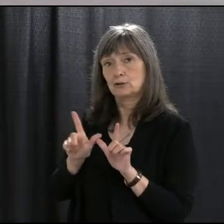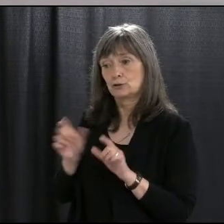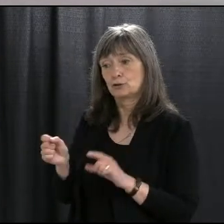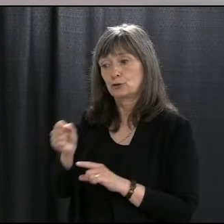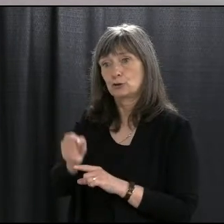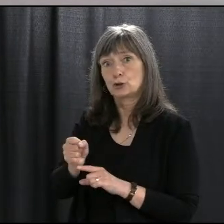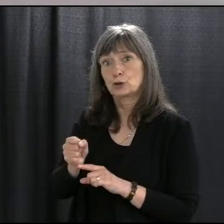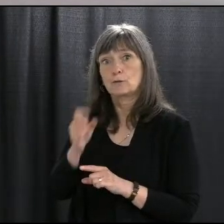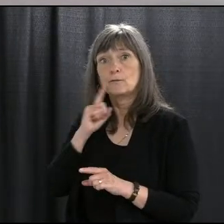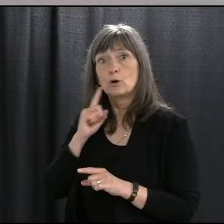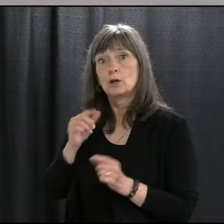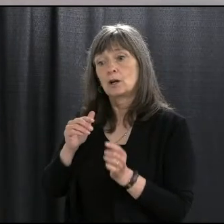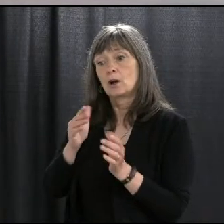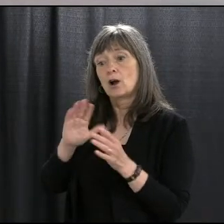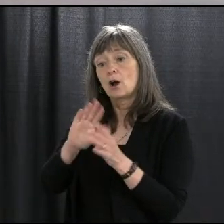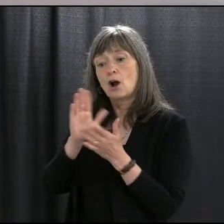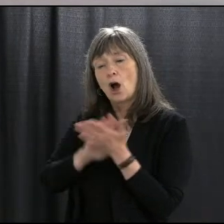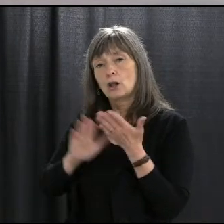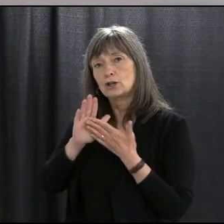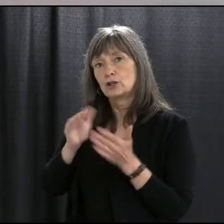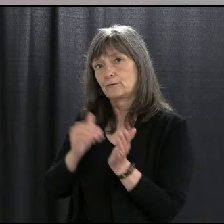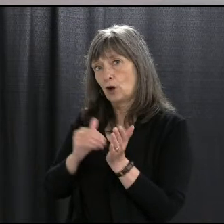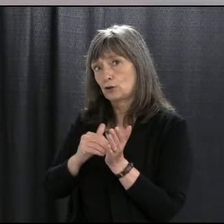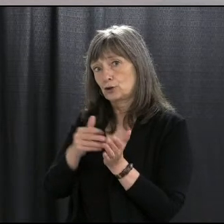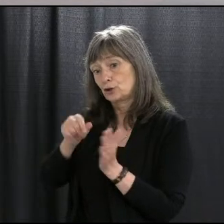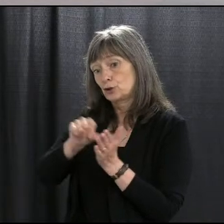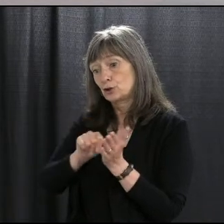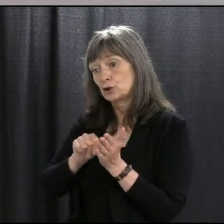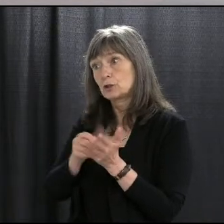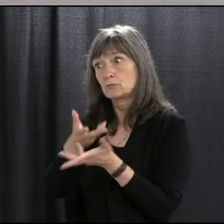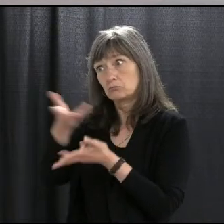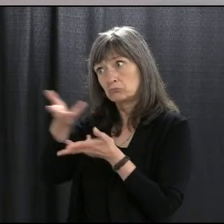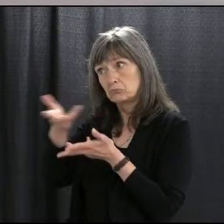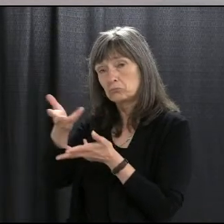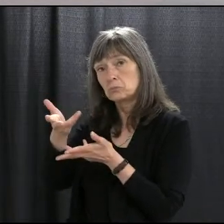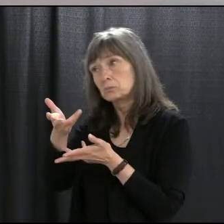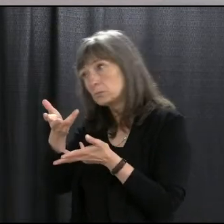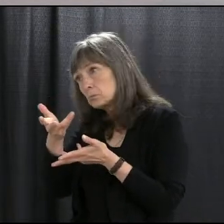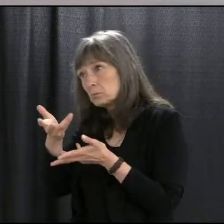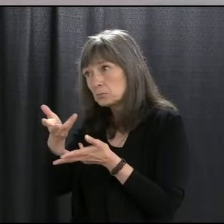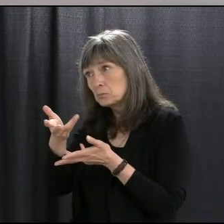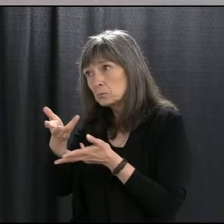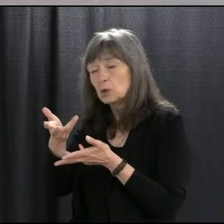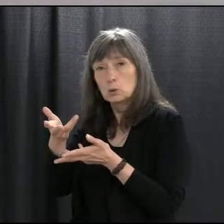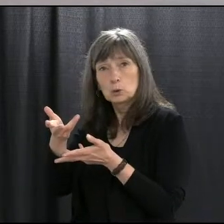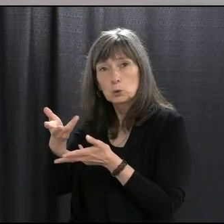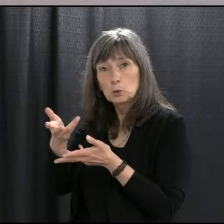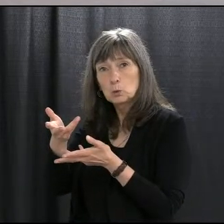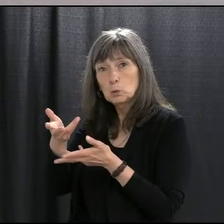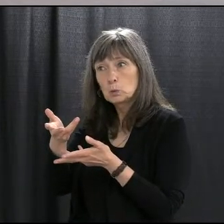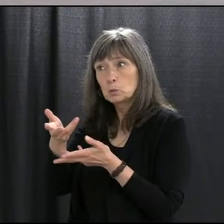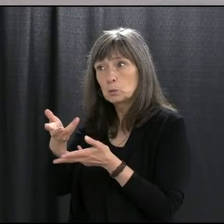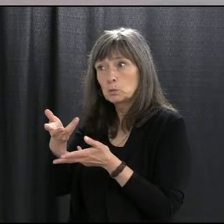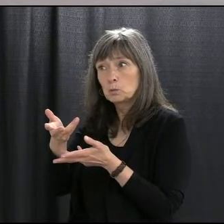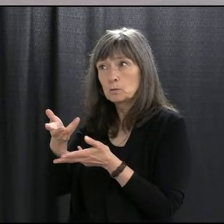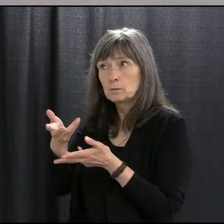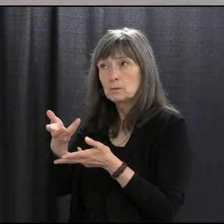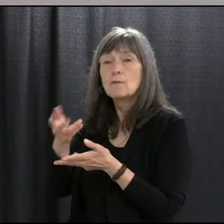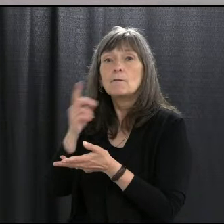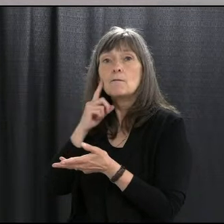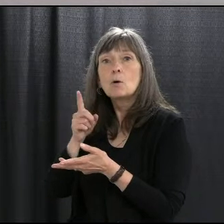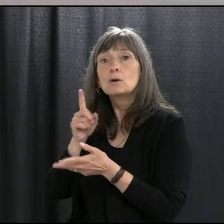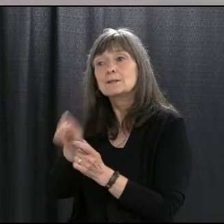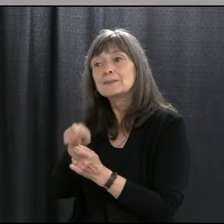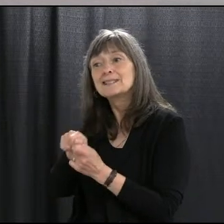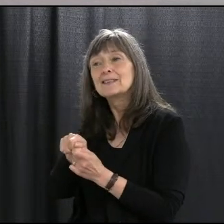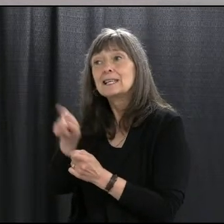Surgeons, working cooperatively with them to give the ability of physicians who